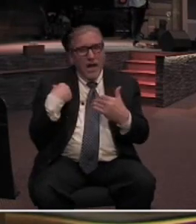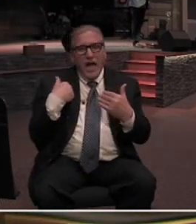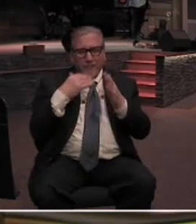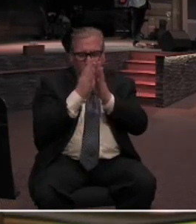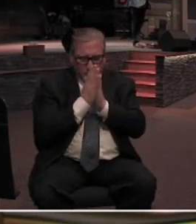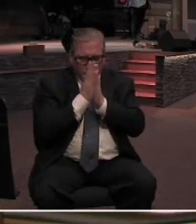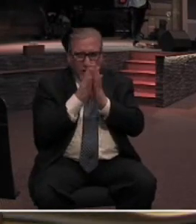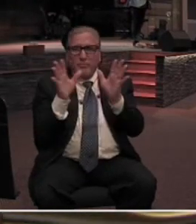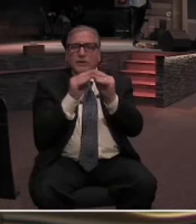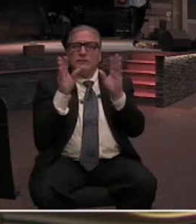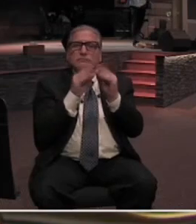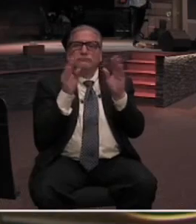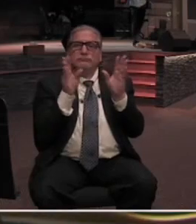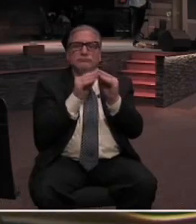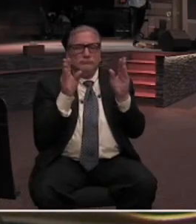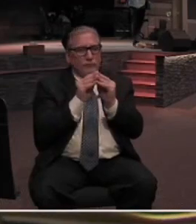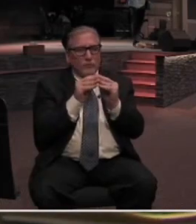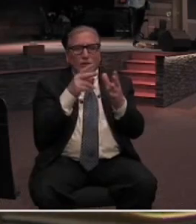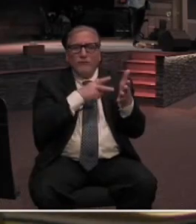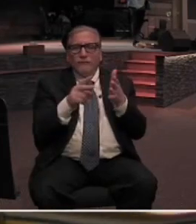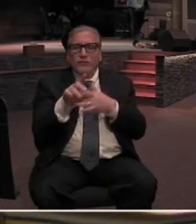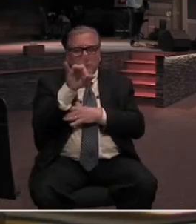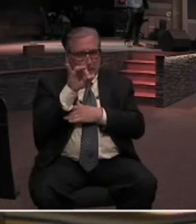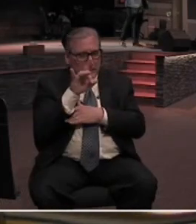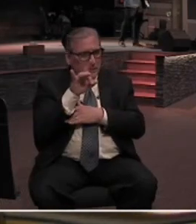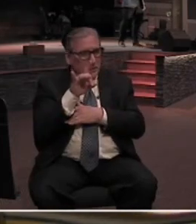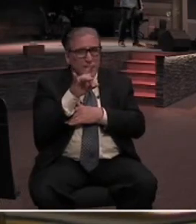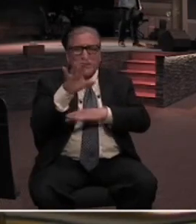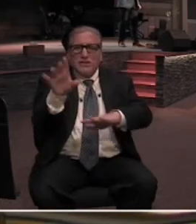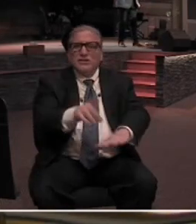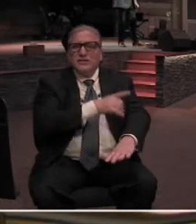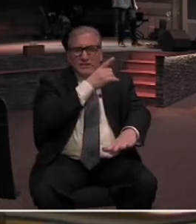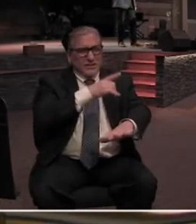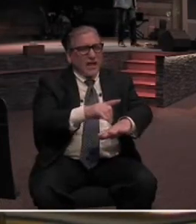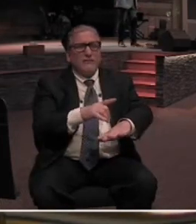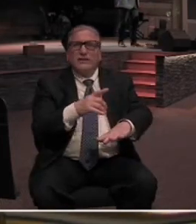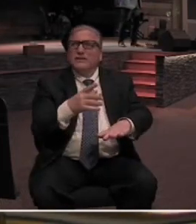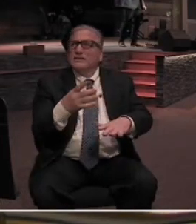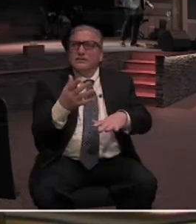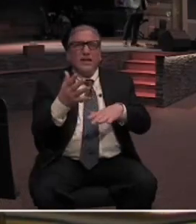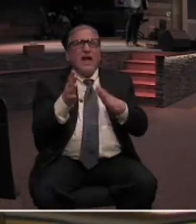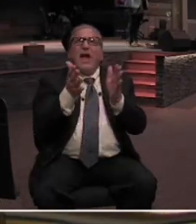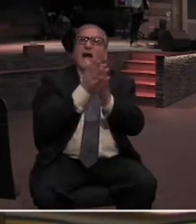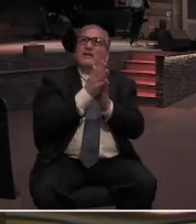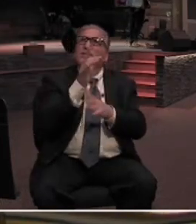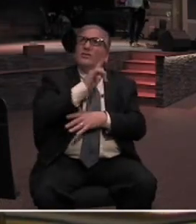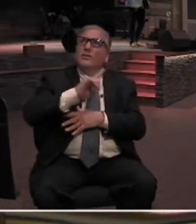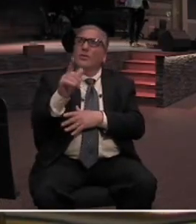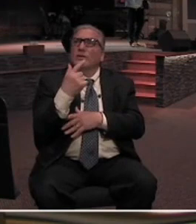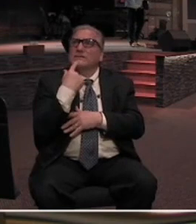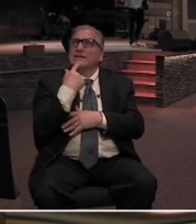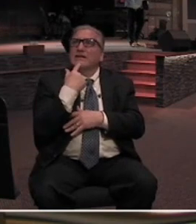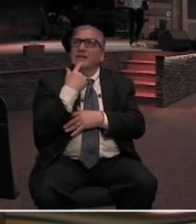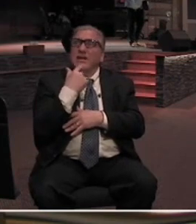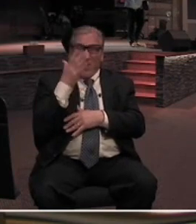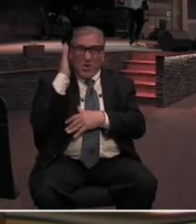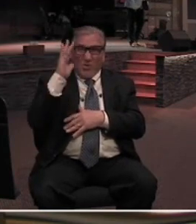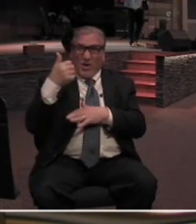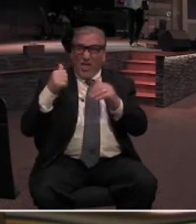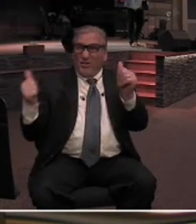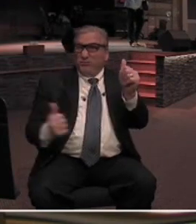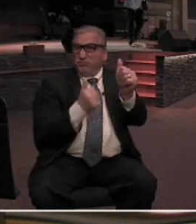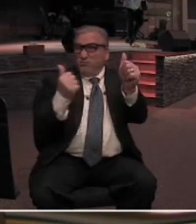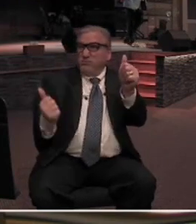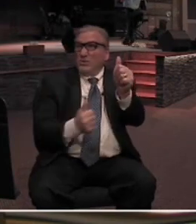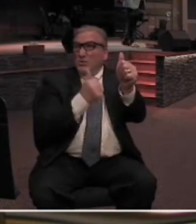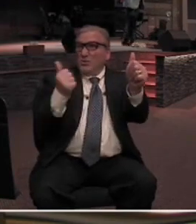meeting. Verse 8. And David inquired at the Lord, saying, shall I pursue after